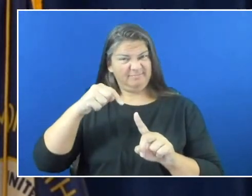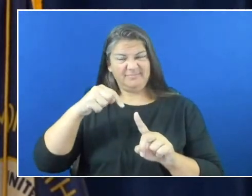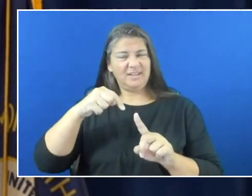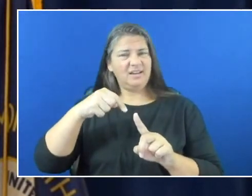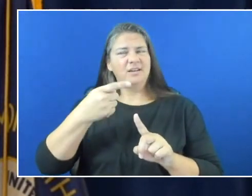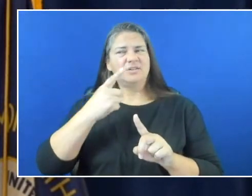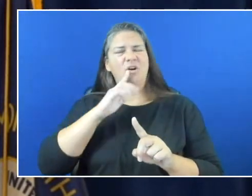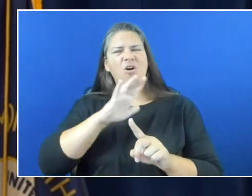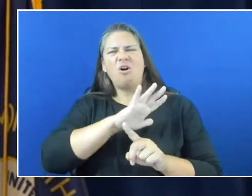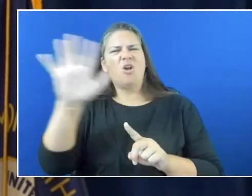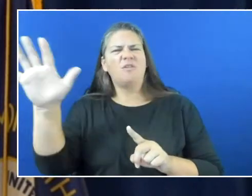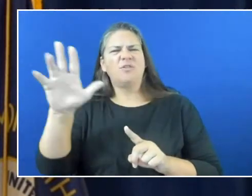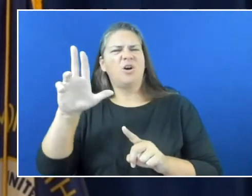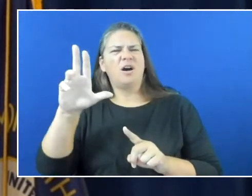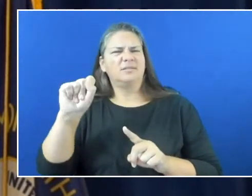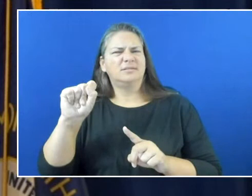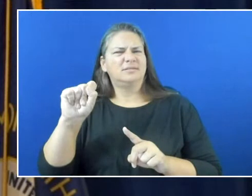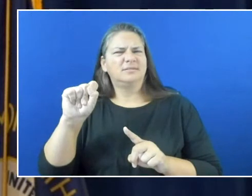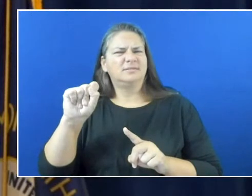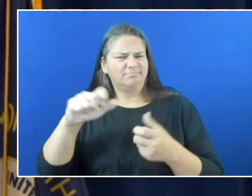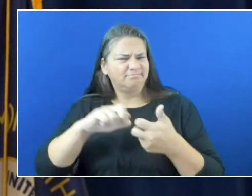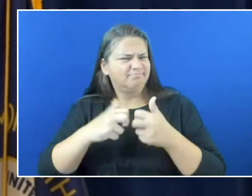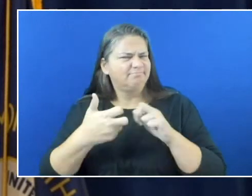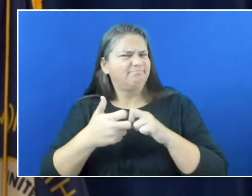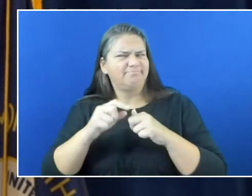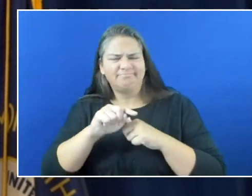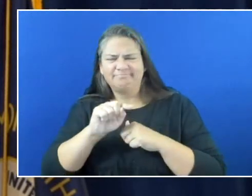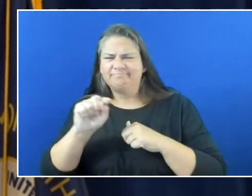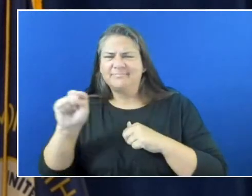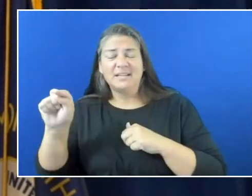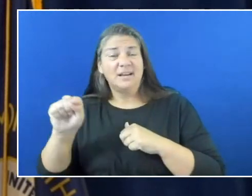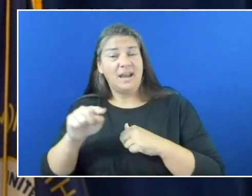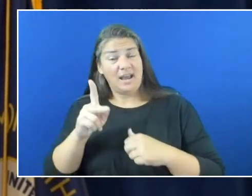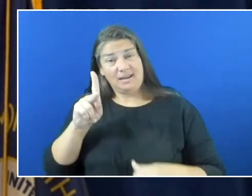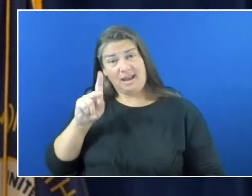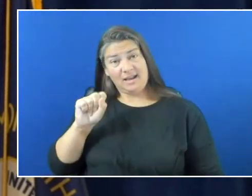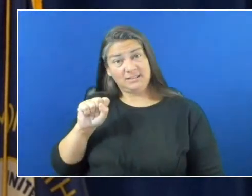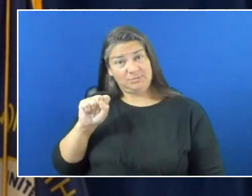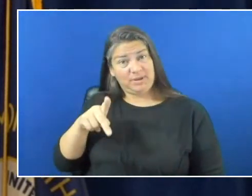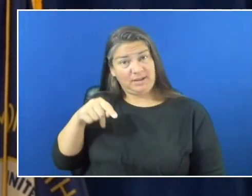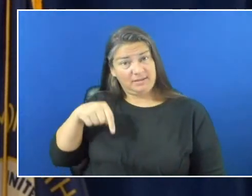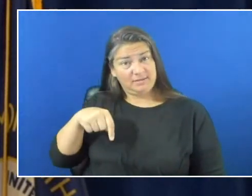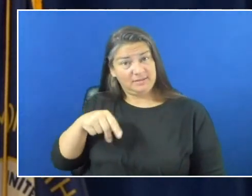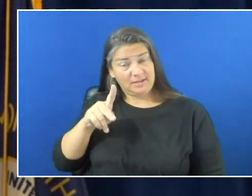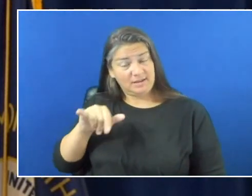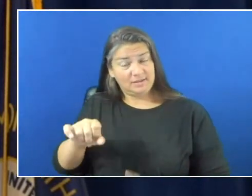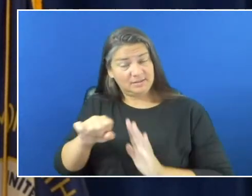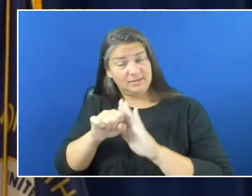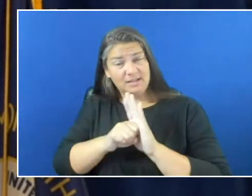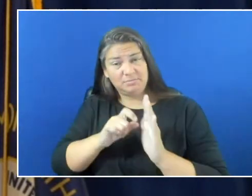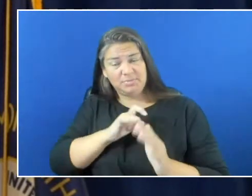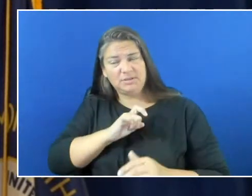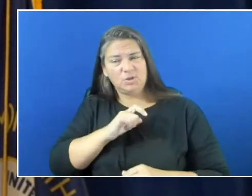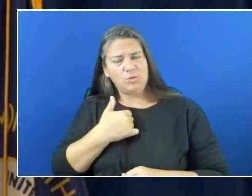Kentucky State Police is committed to investigating and bringing justice to those involved.